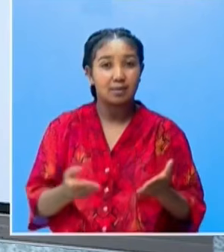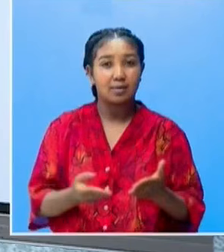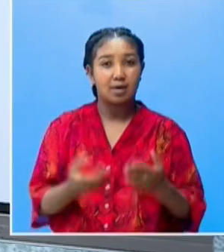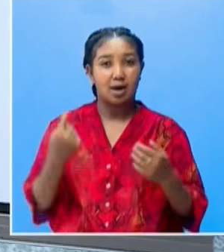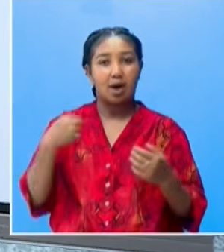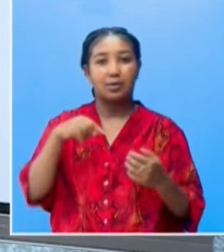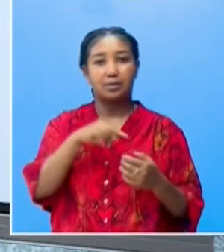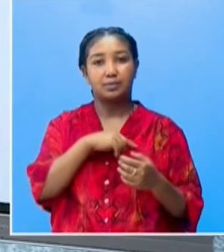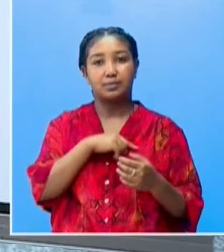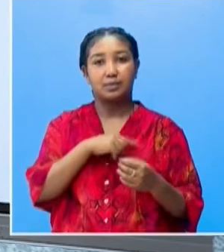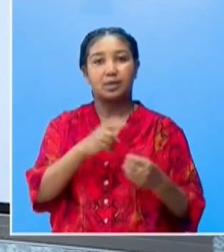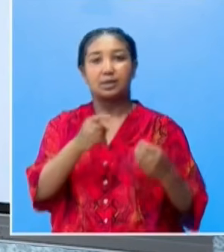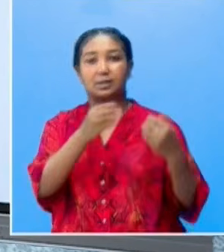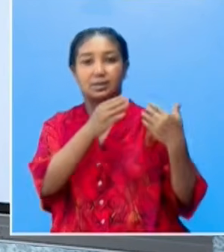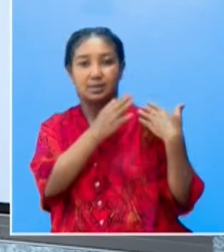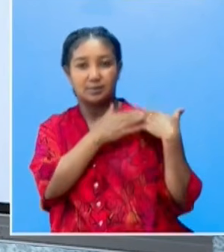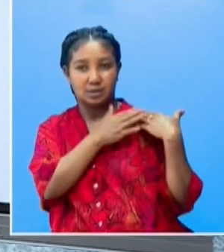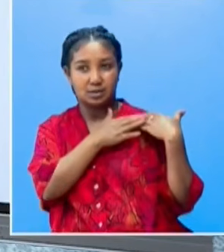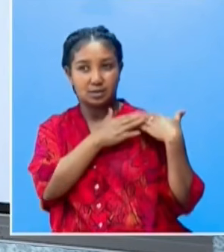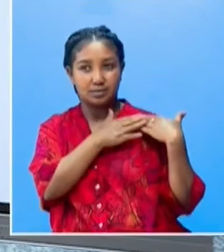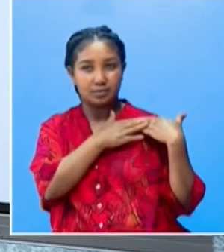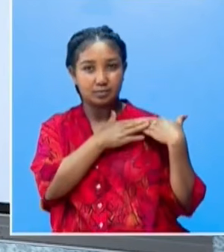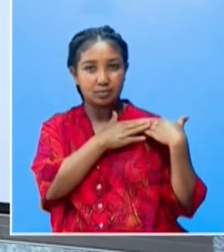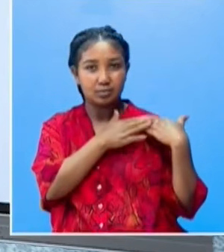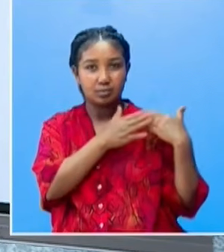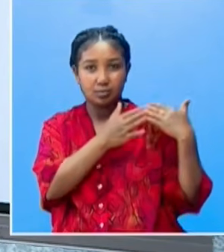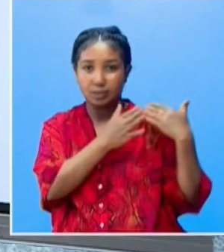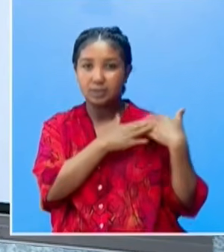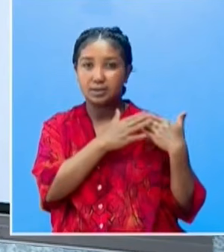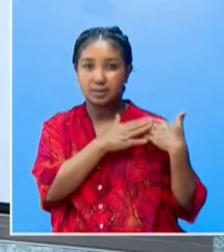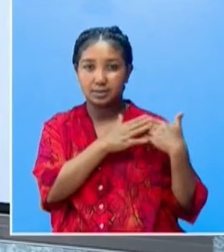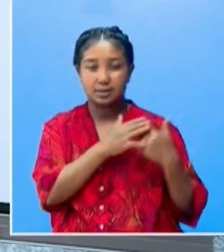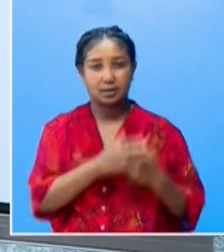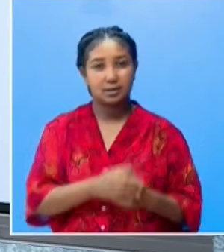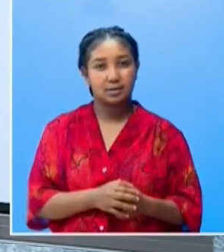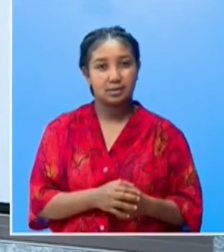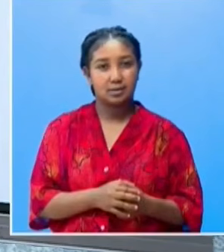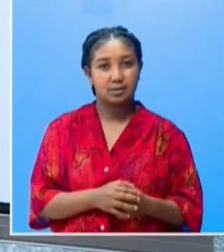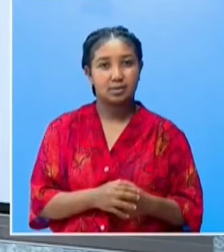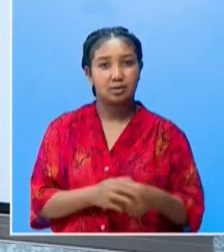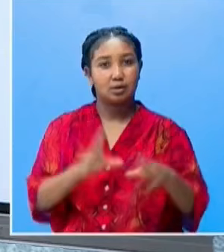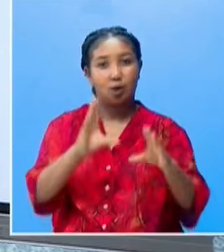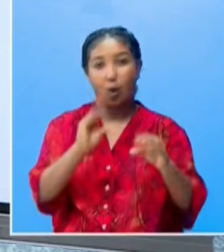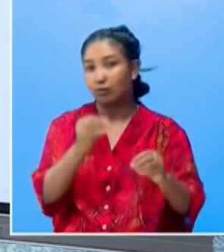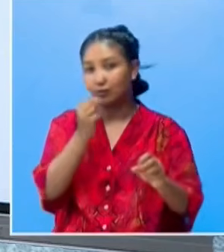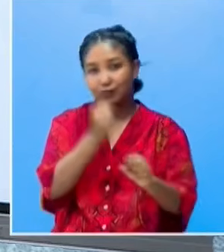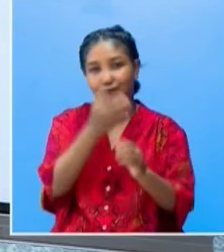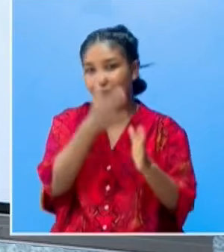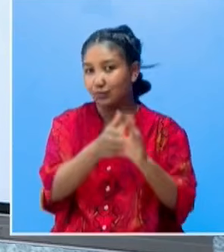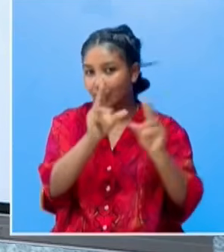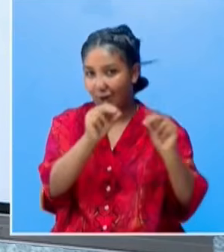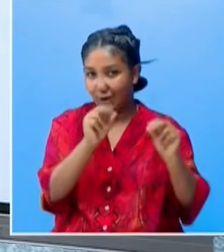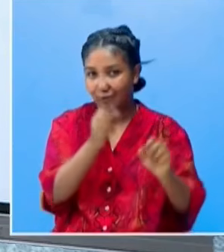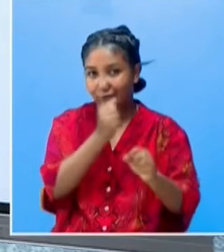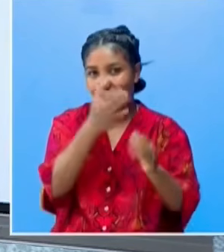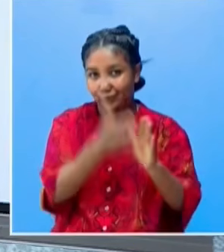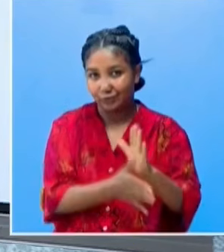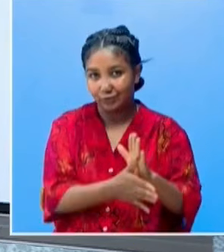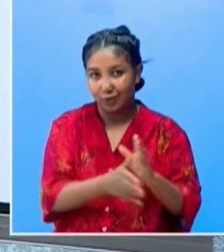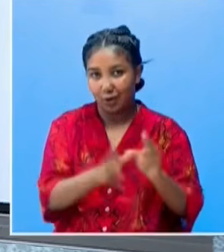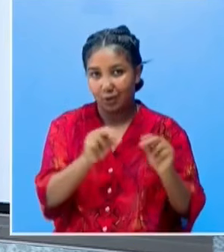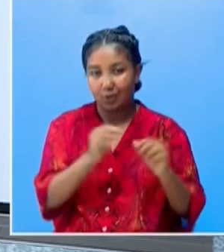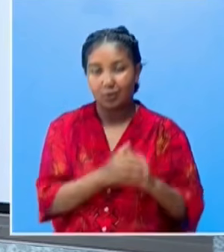Our subjects. Even though they are subjects, they are not the doer of the action.